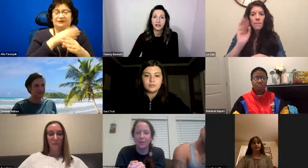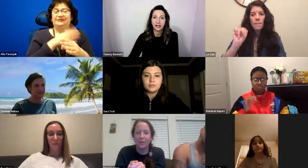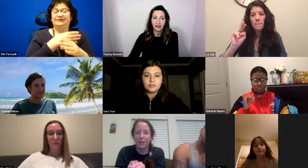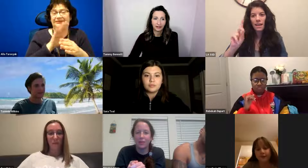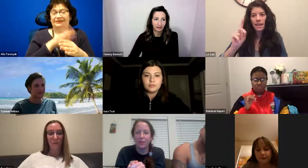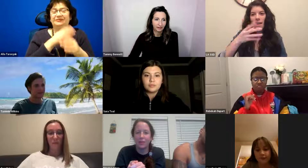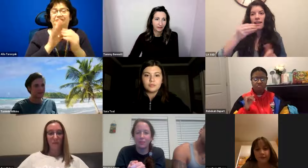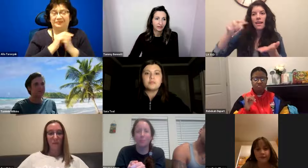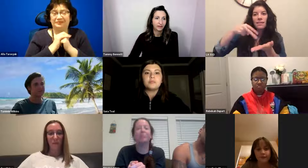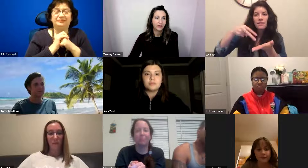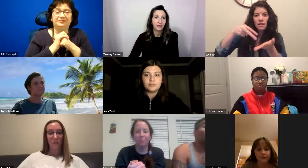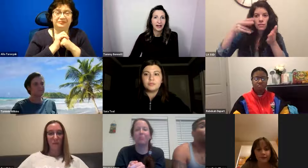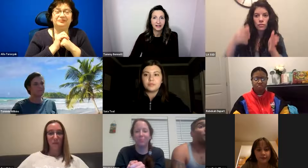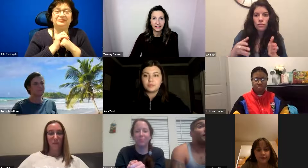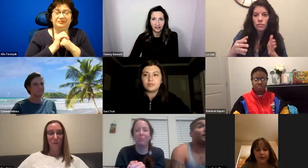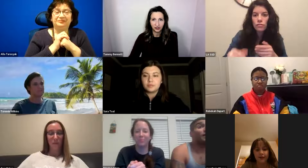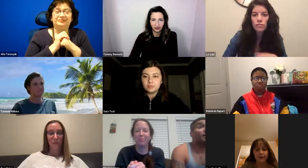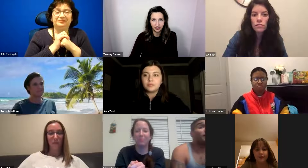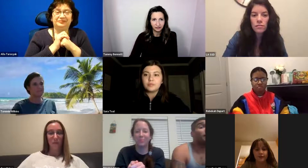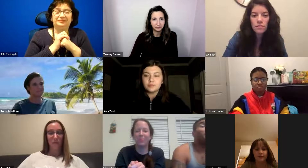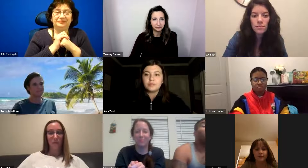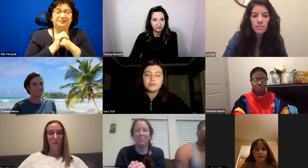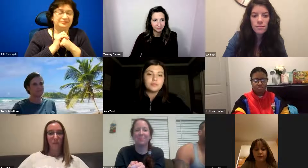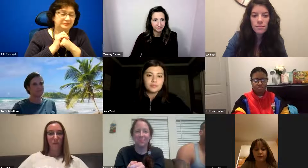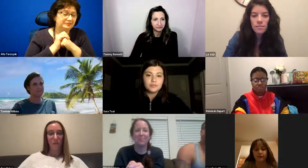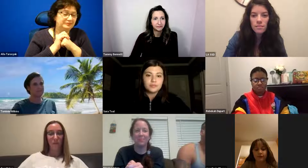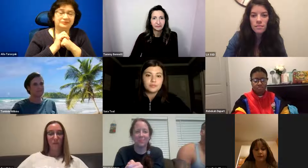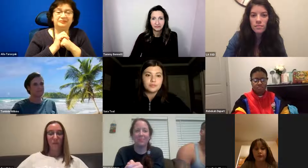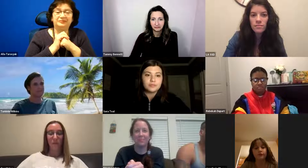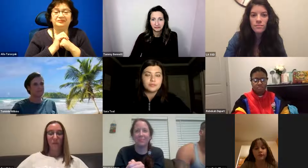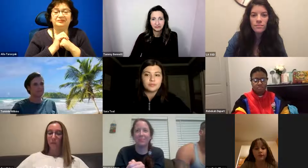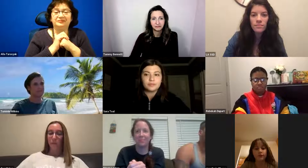the music, the band and the dancers.